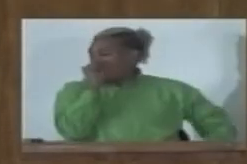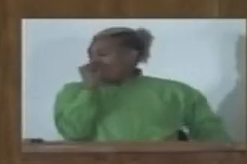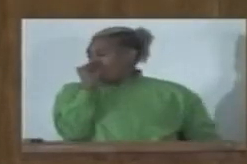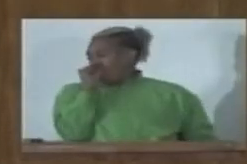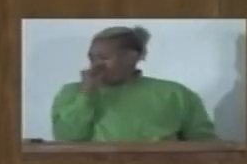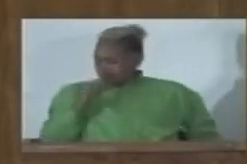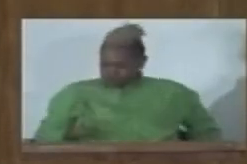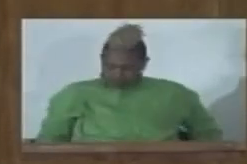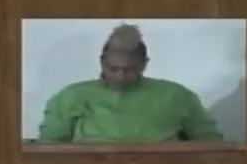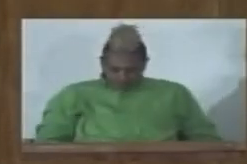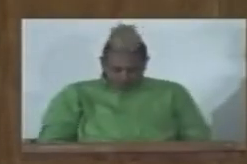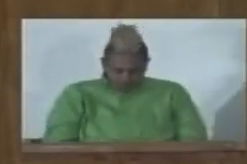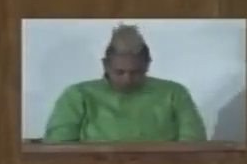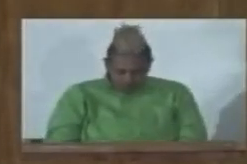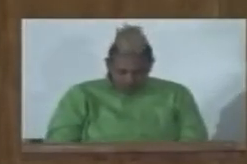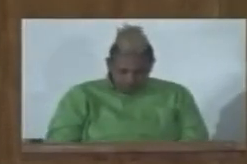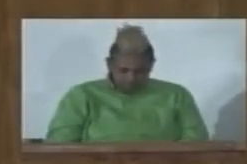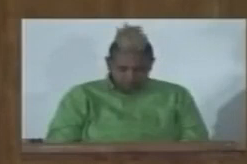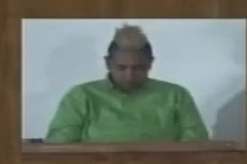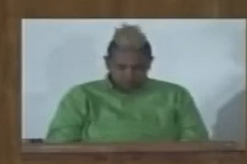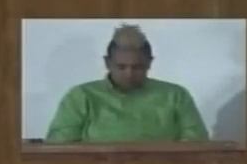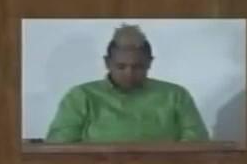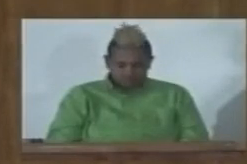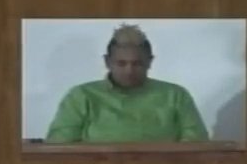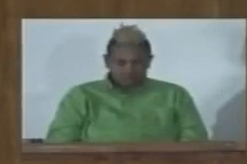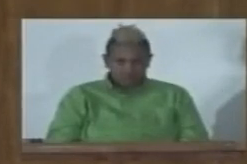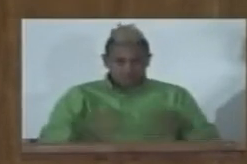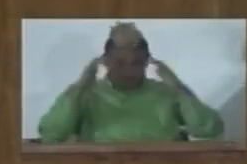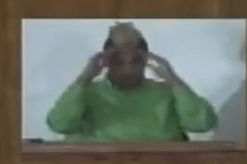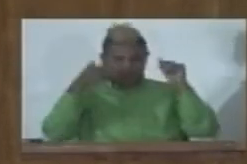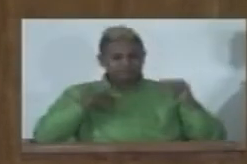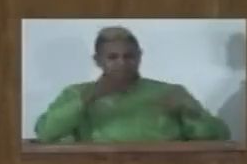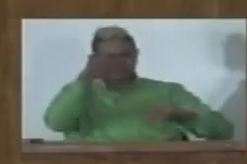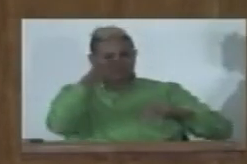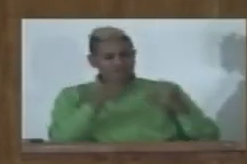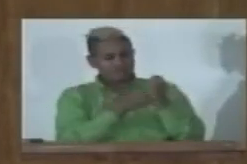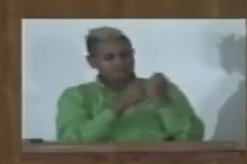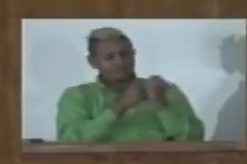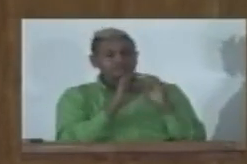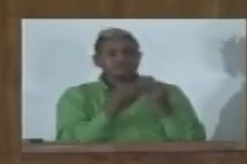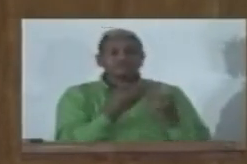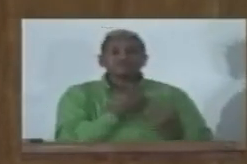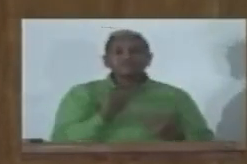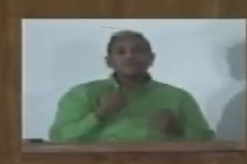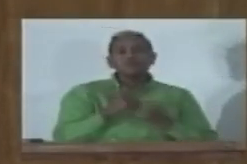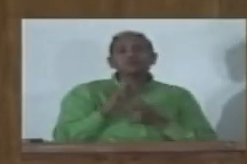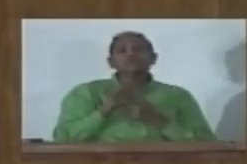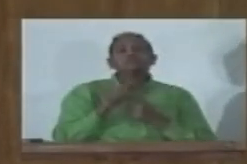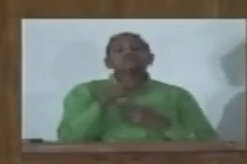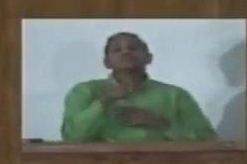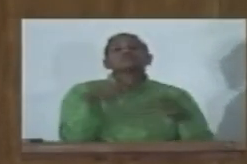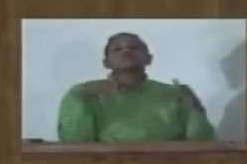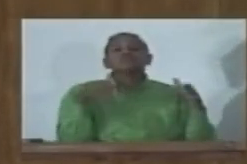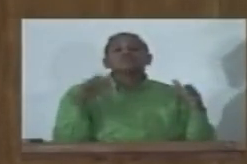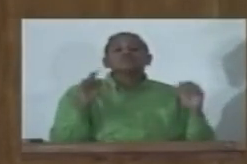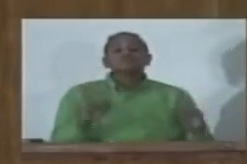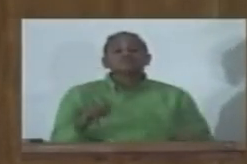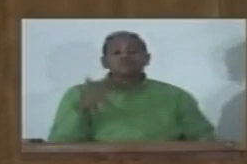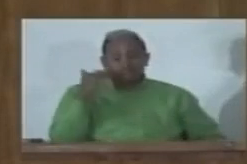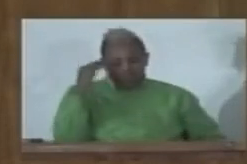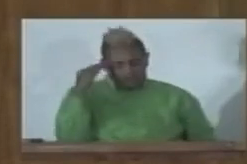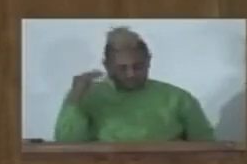Mr. President, if we are serious about supporting our family members with disabilities, then the government must hang its head in